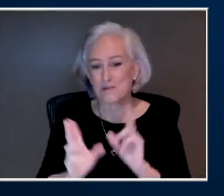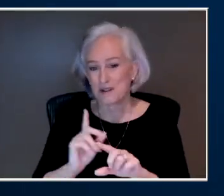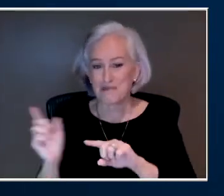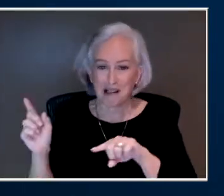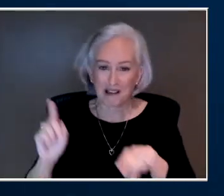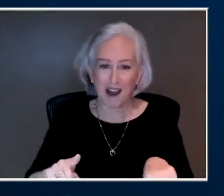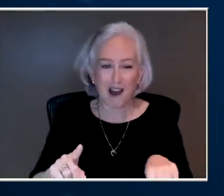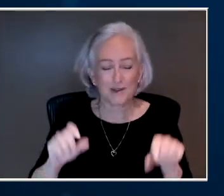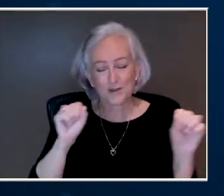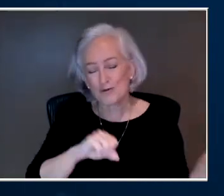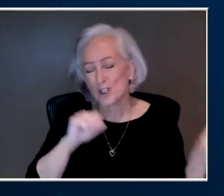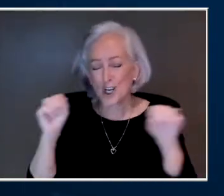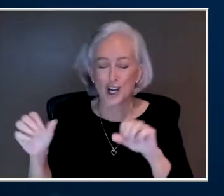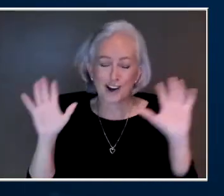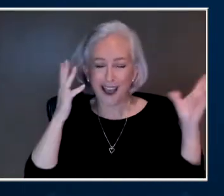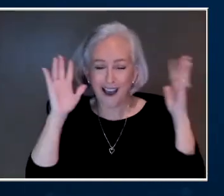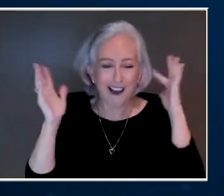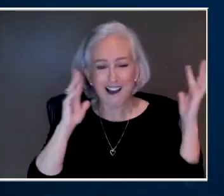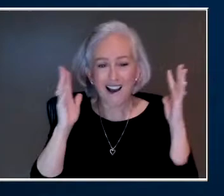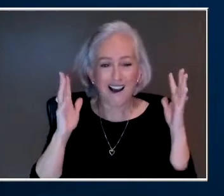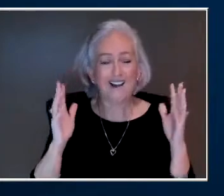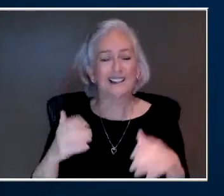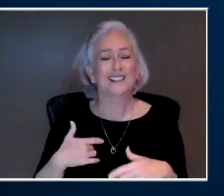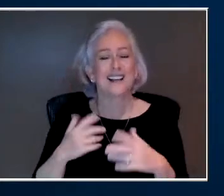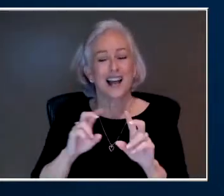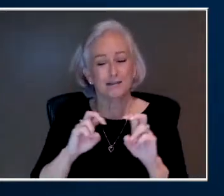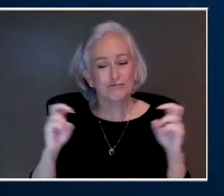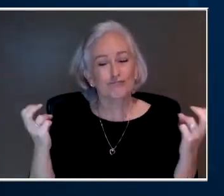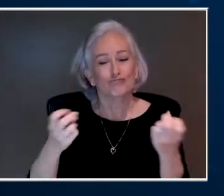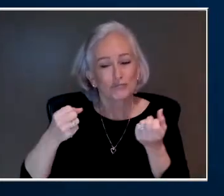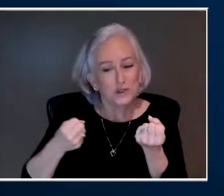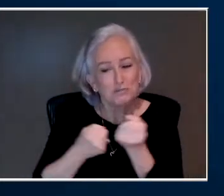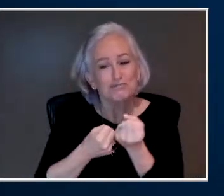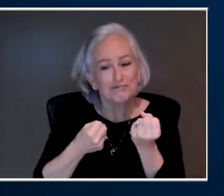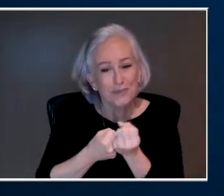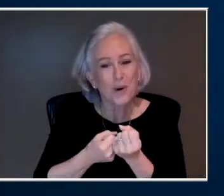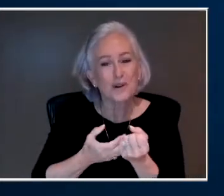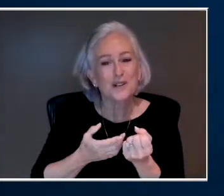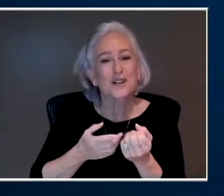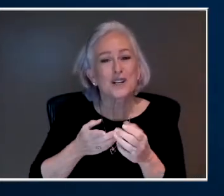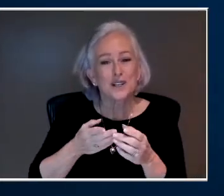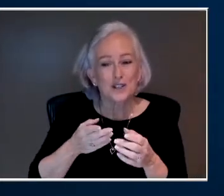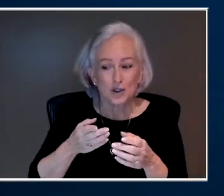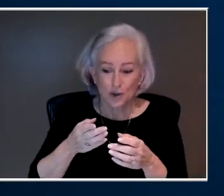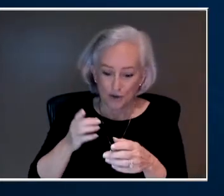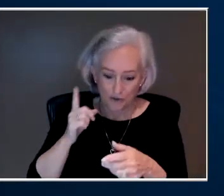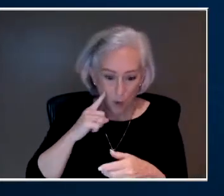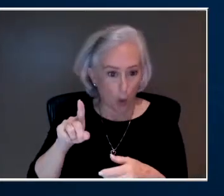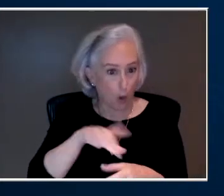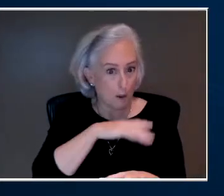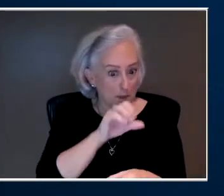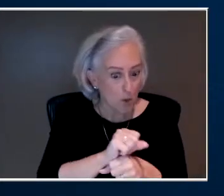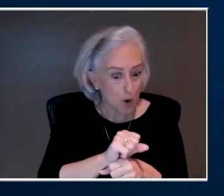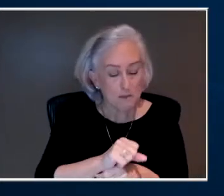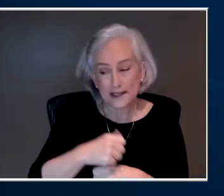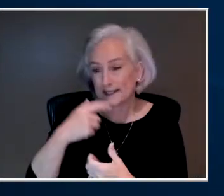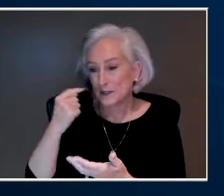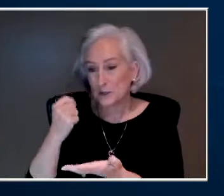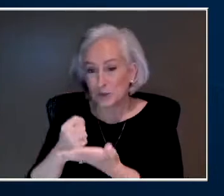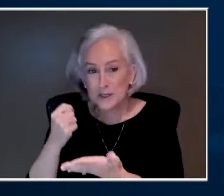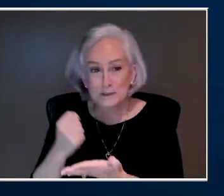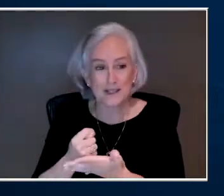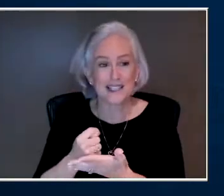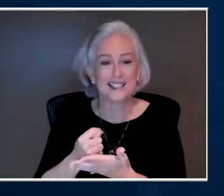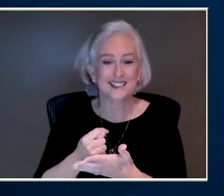on and to be with me during appointments and sitting with me during treatment, and then there at the end to